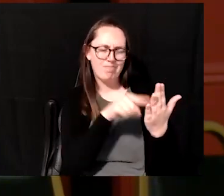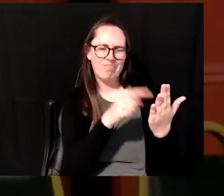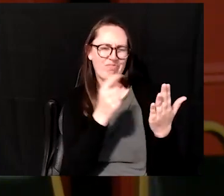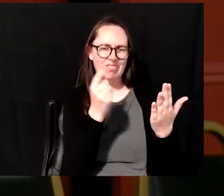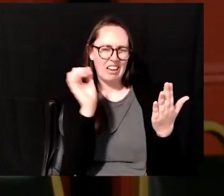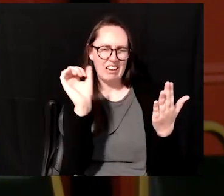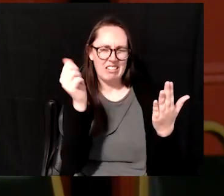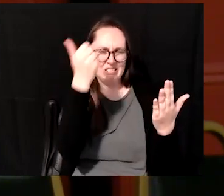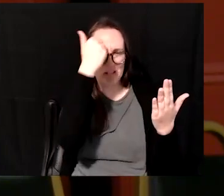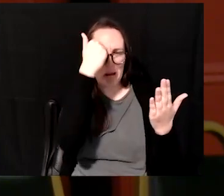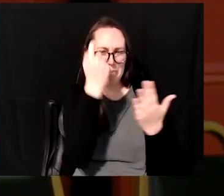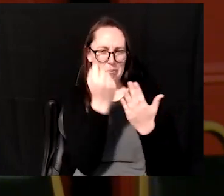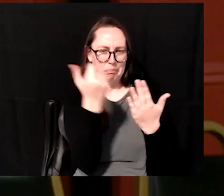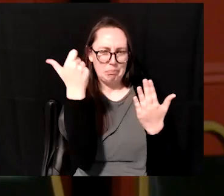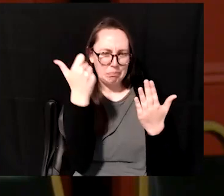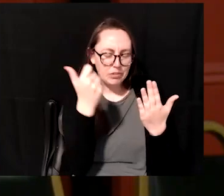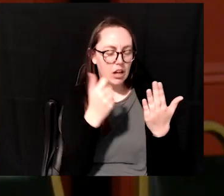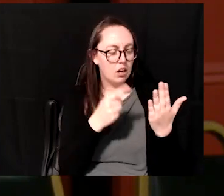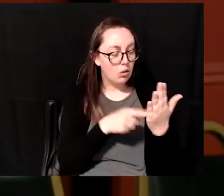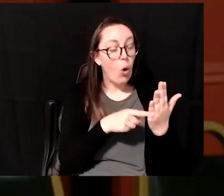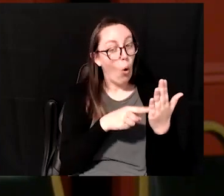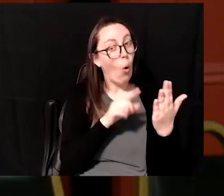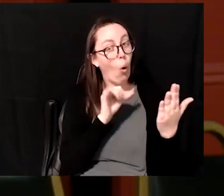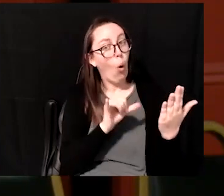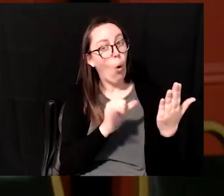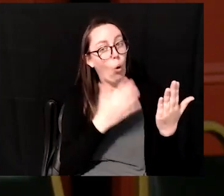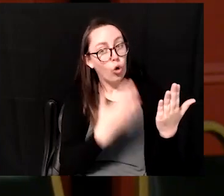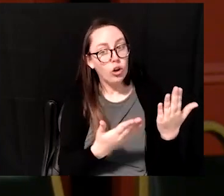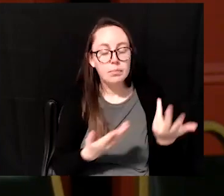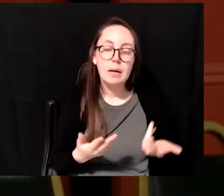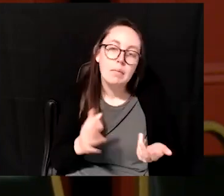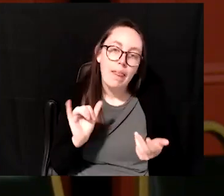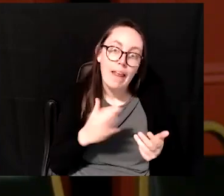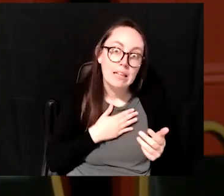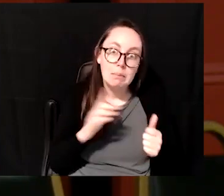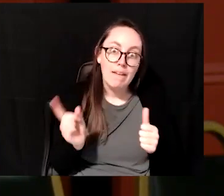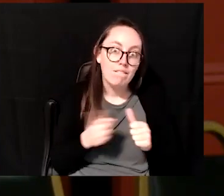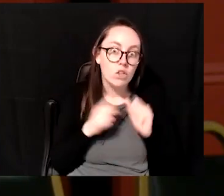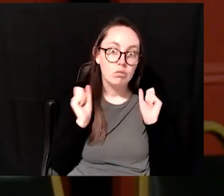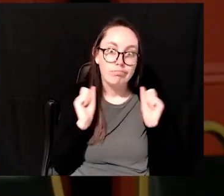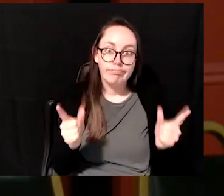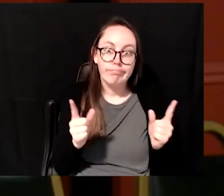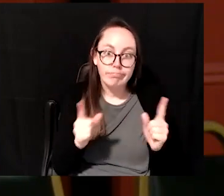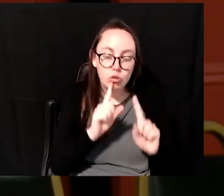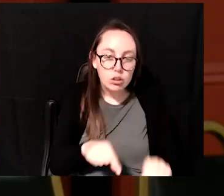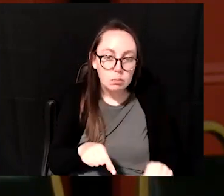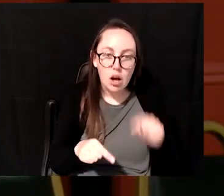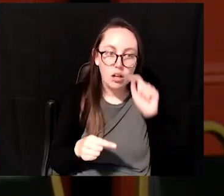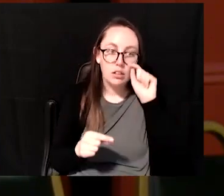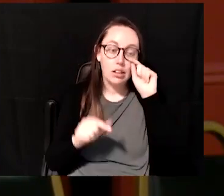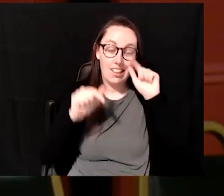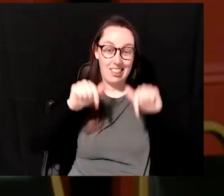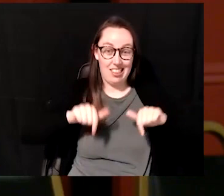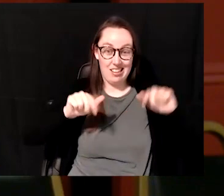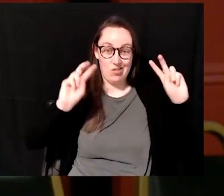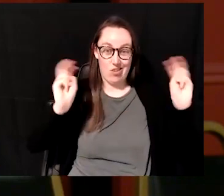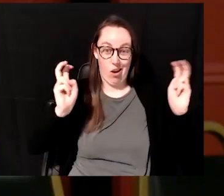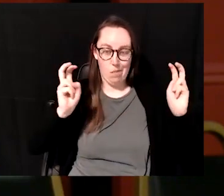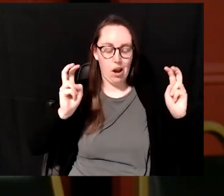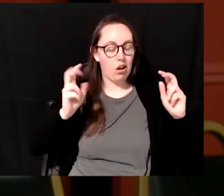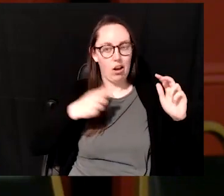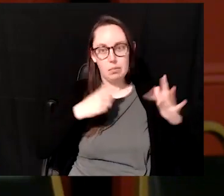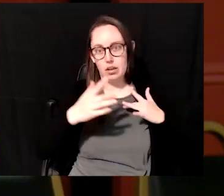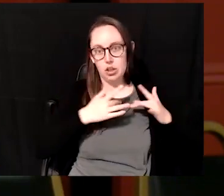my um first reaction to this whole idea it's been a source of great concern to me for a while